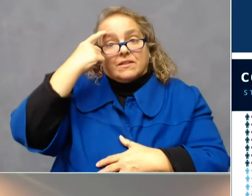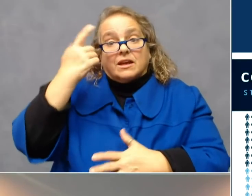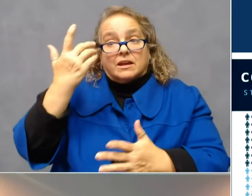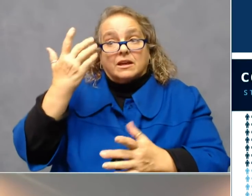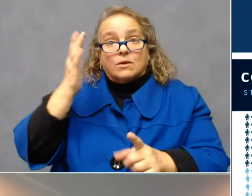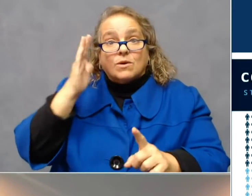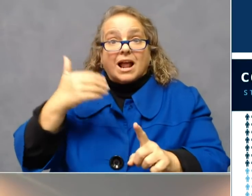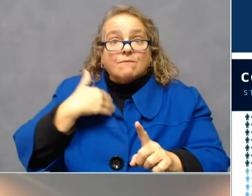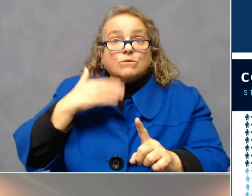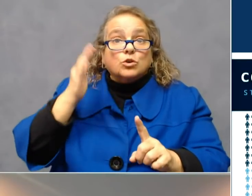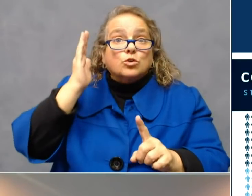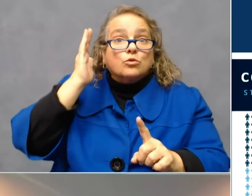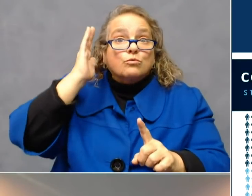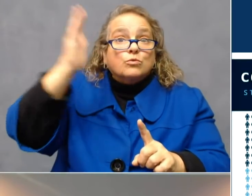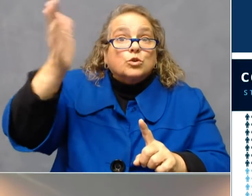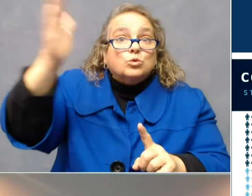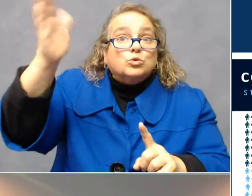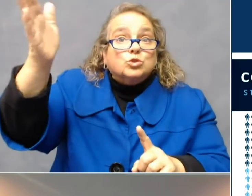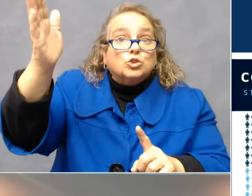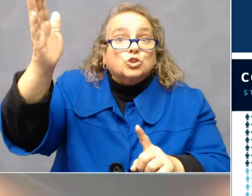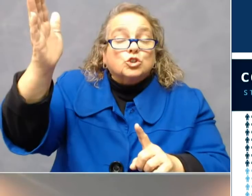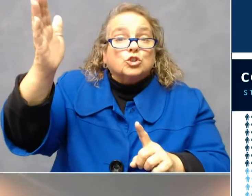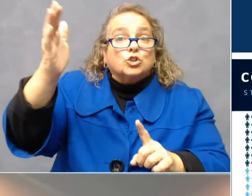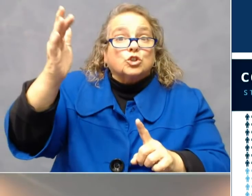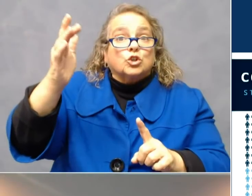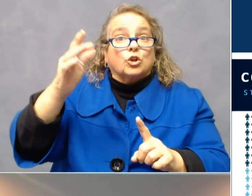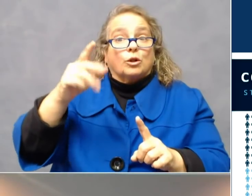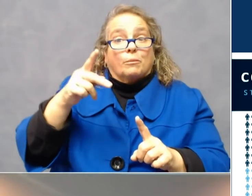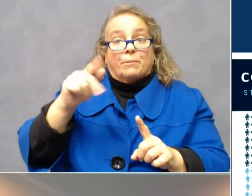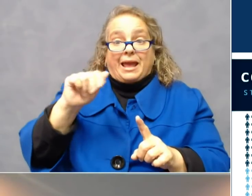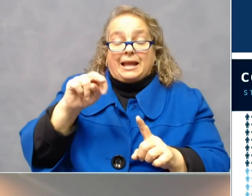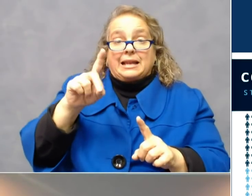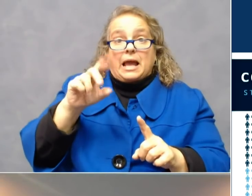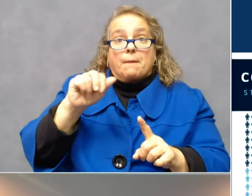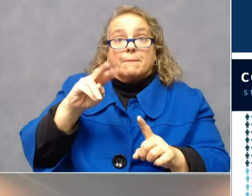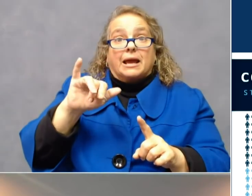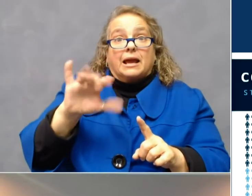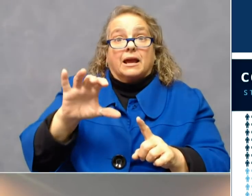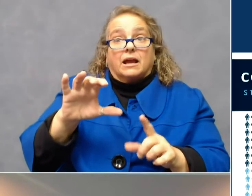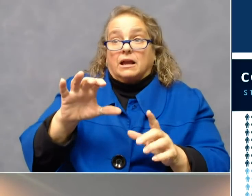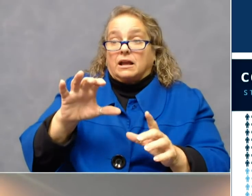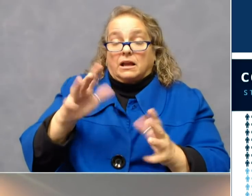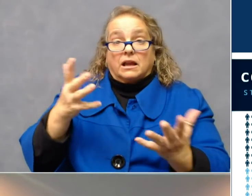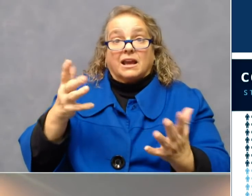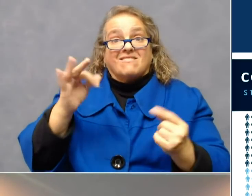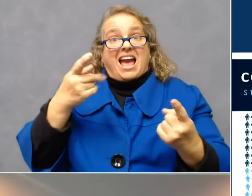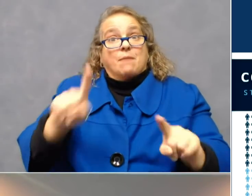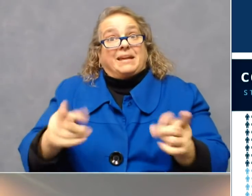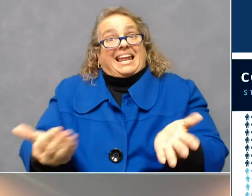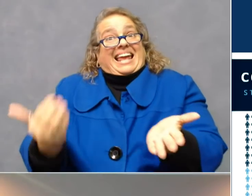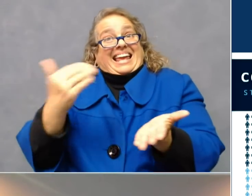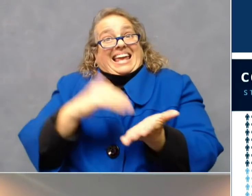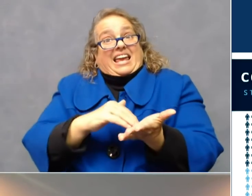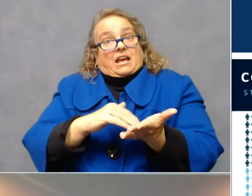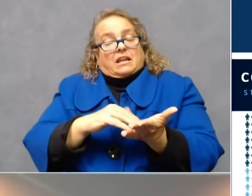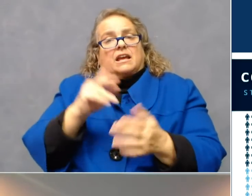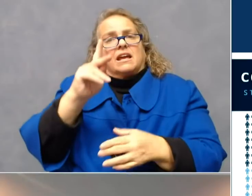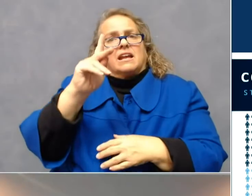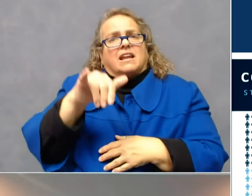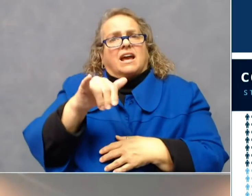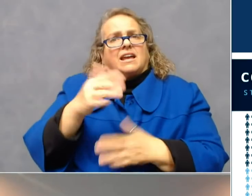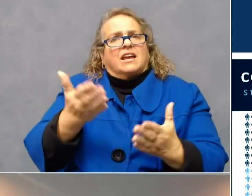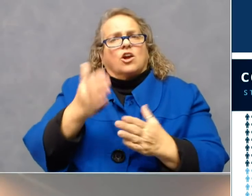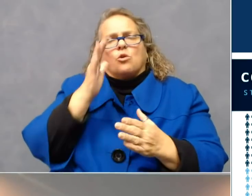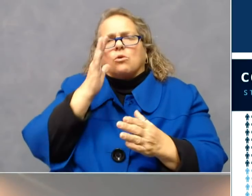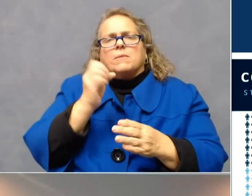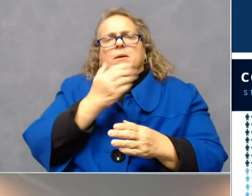And so if that does happen, the Commonwealth will be far better prepared to deal with something like that down the road. So